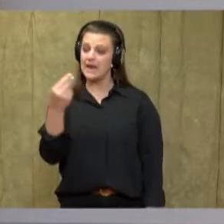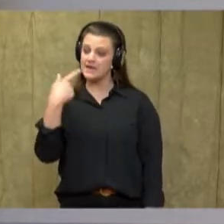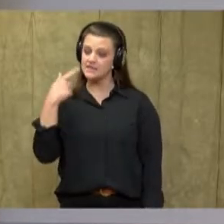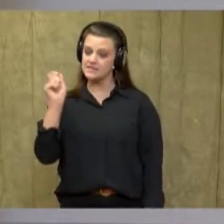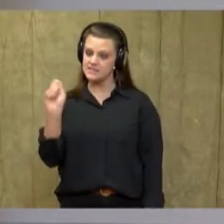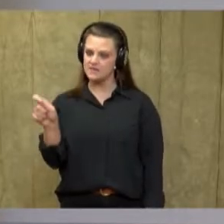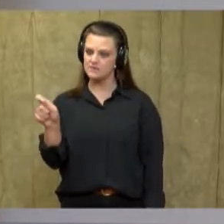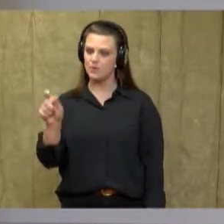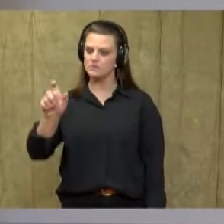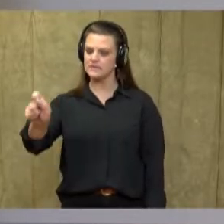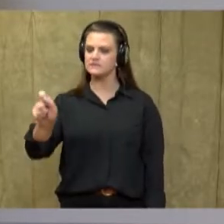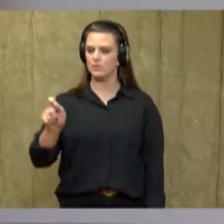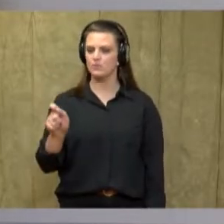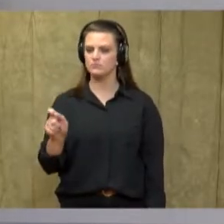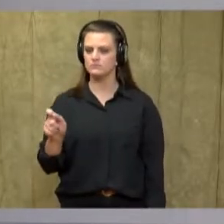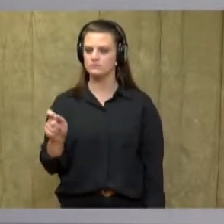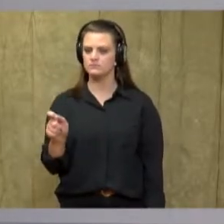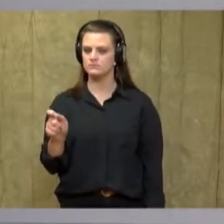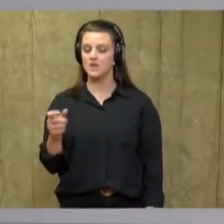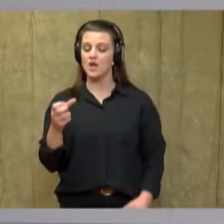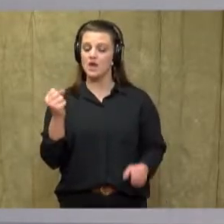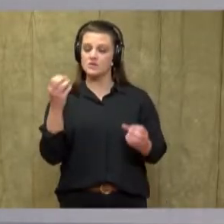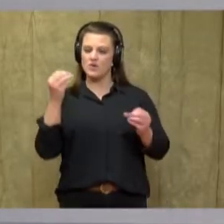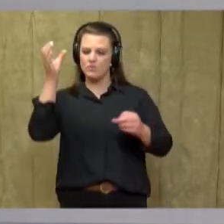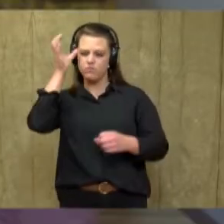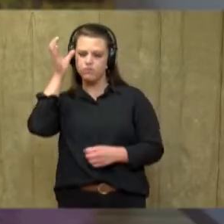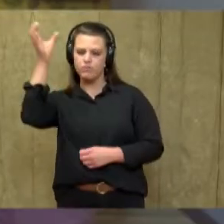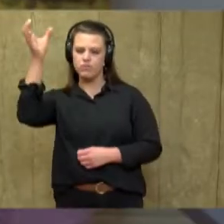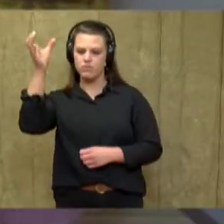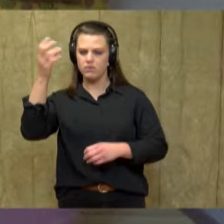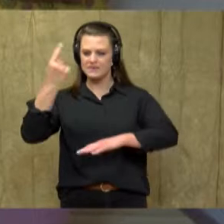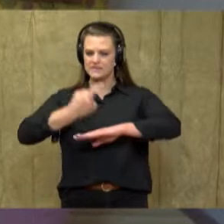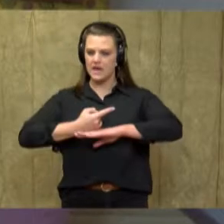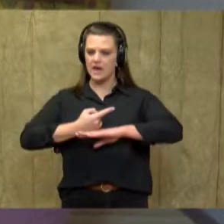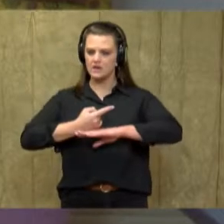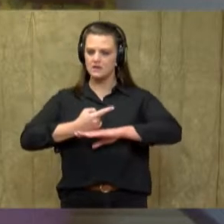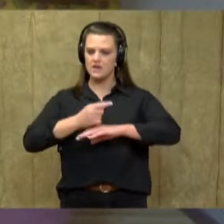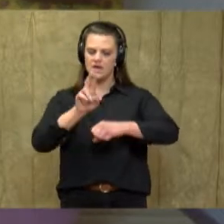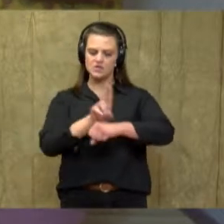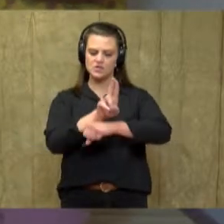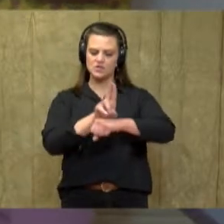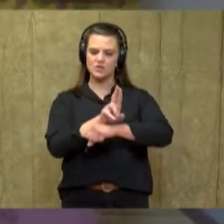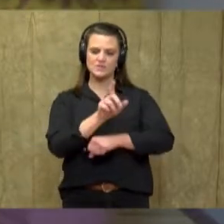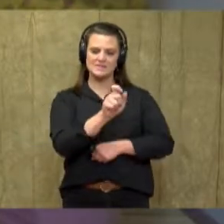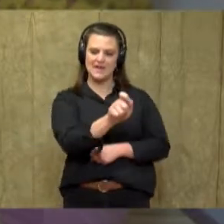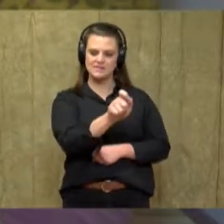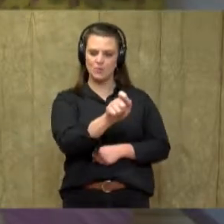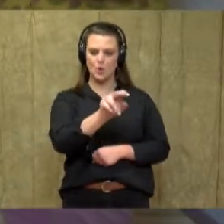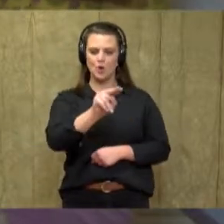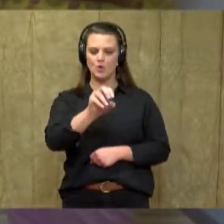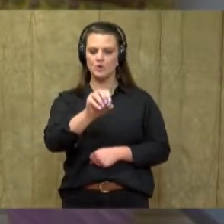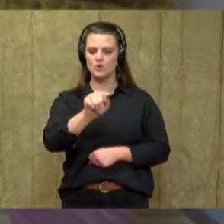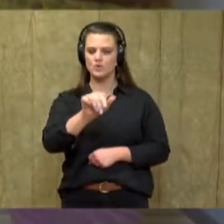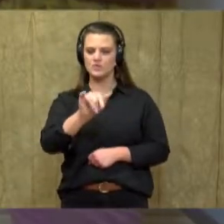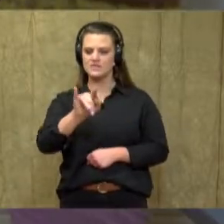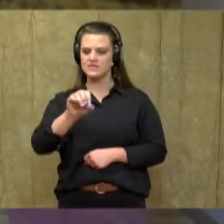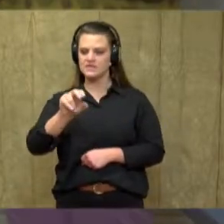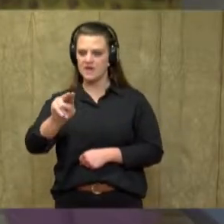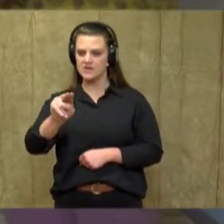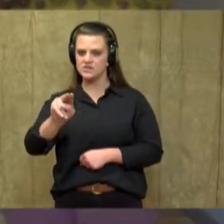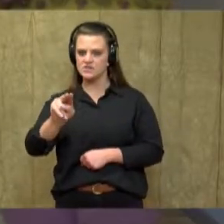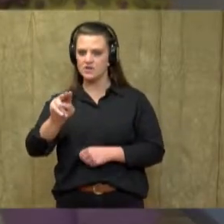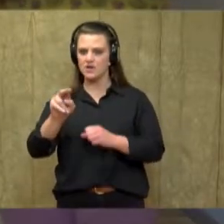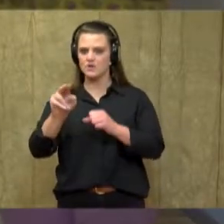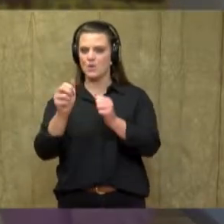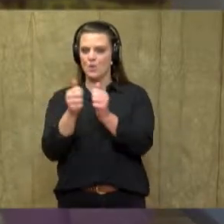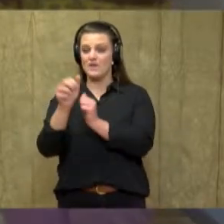decimals. So our essential concept for today is to use decimal notation for fractions with denominators of